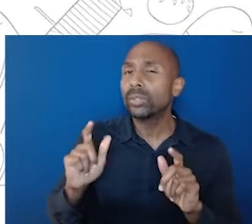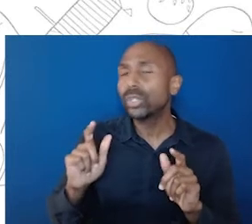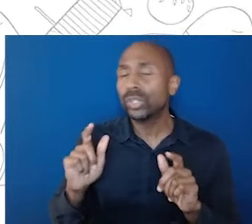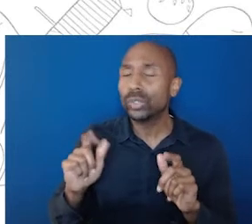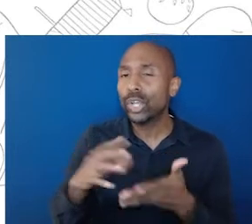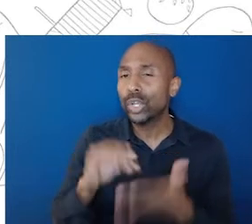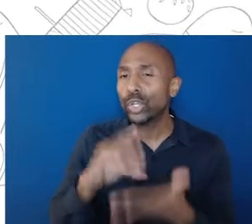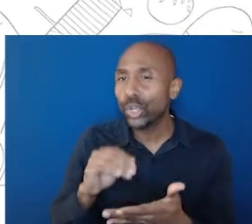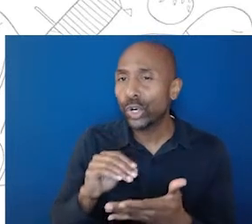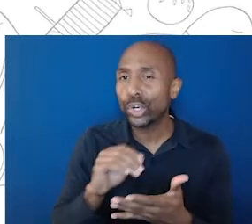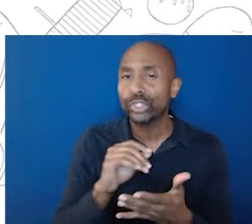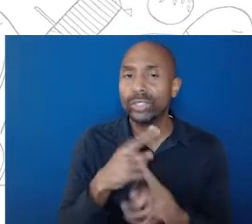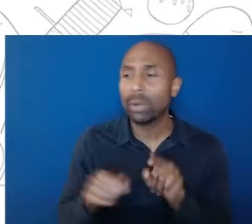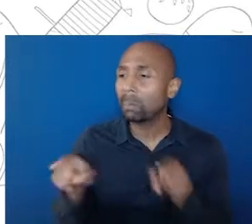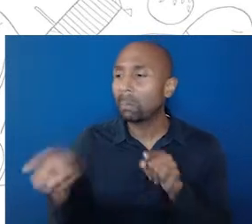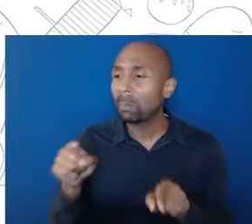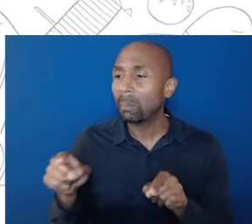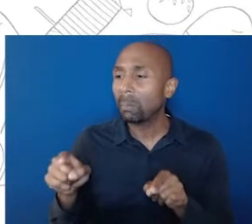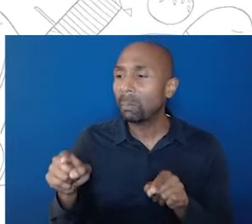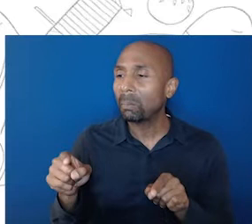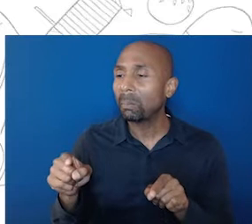than women do wield the hammer?